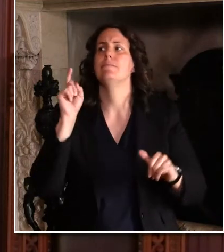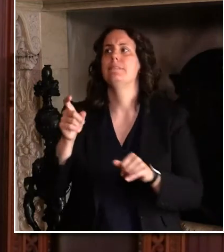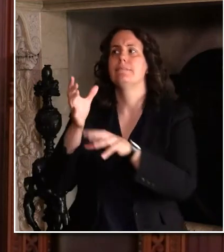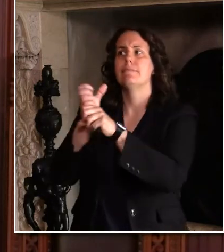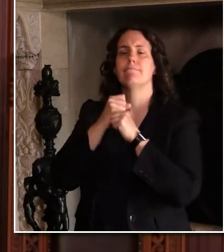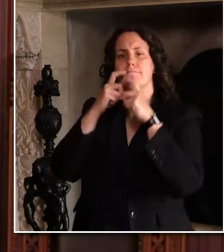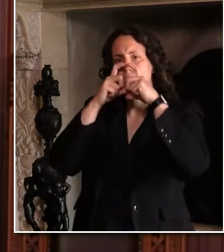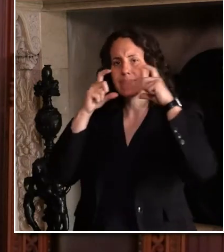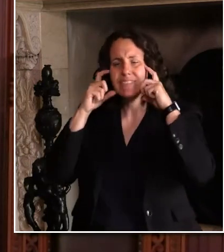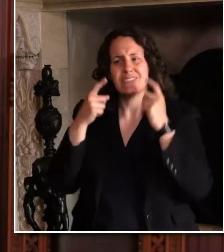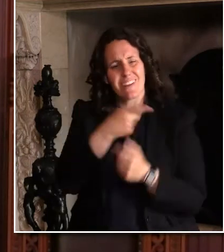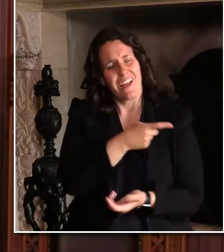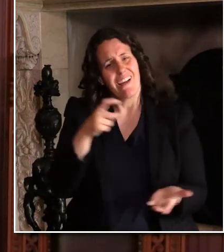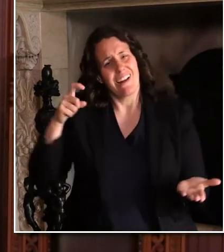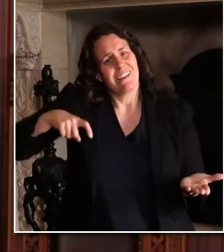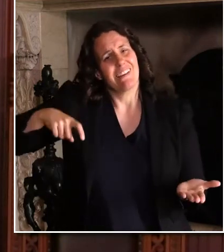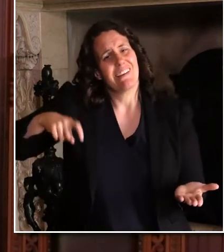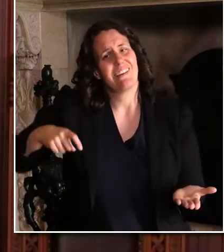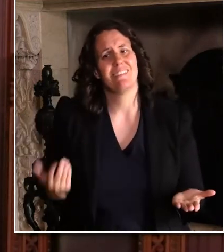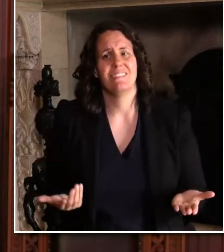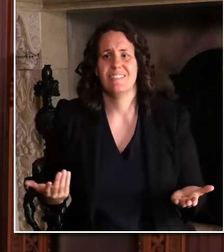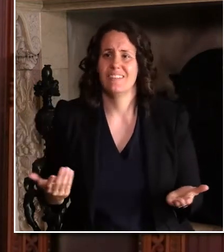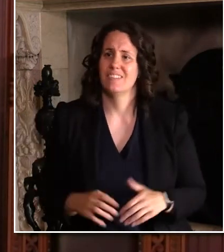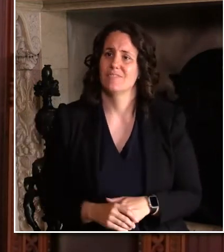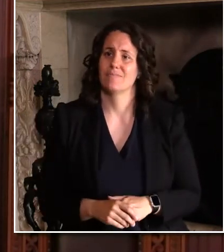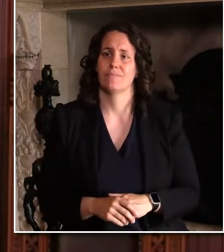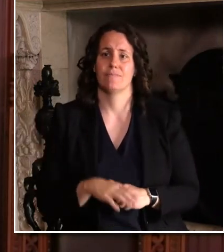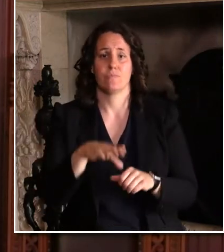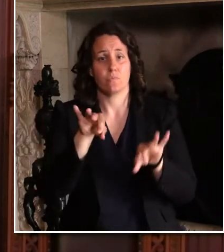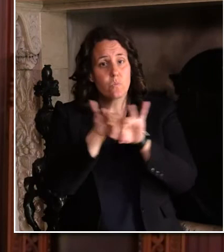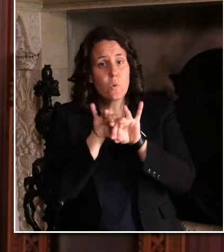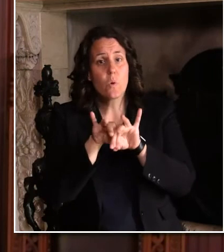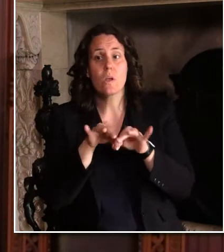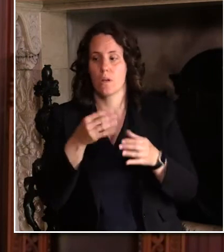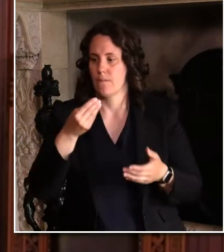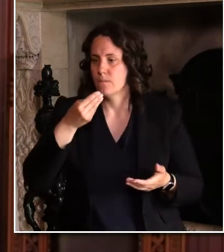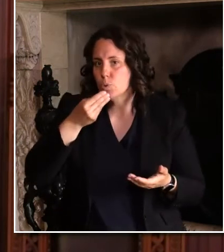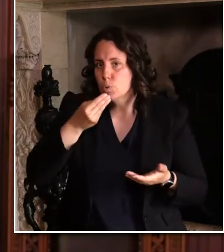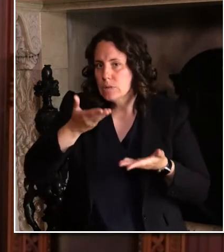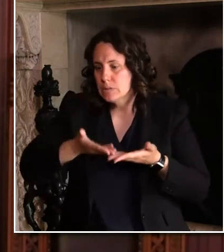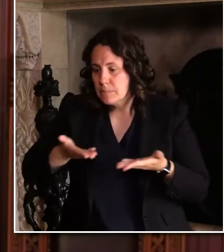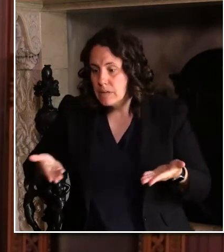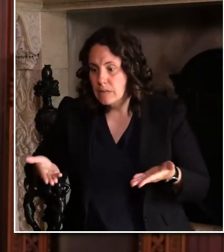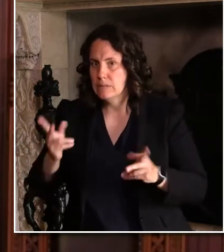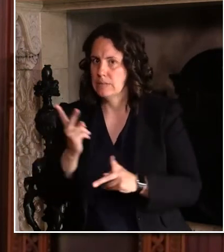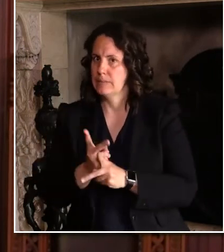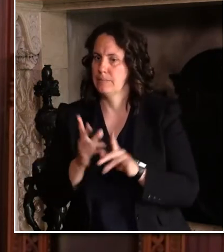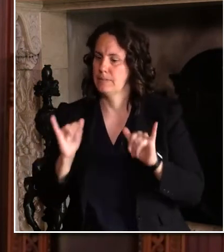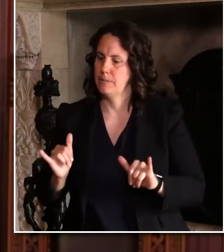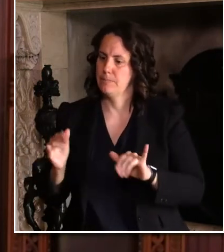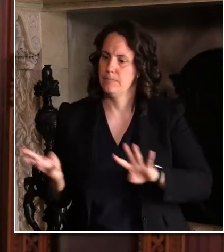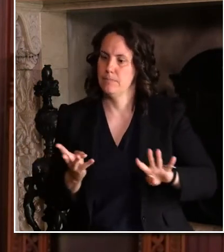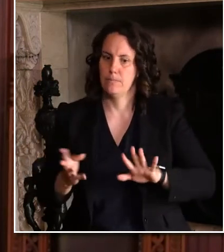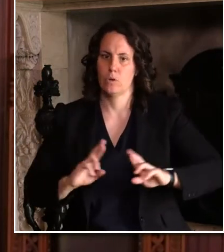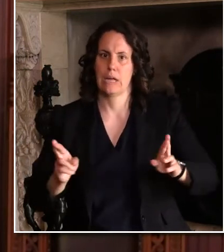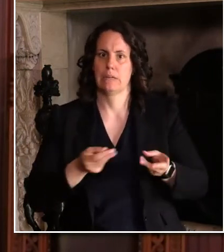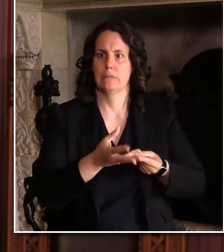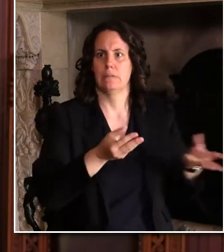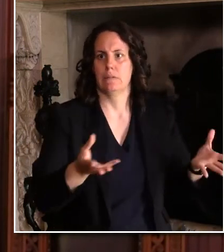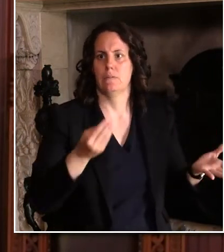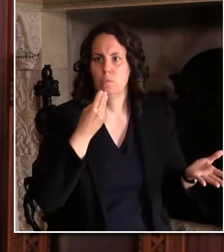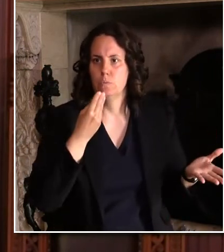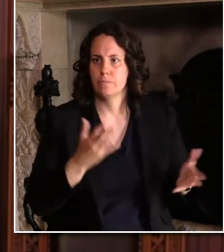it's important that our food chain not get disrupted, but I can't believe in this day and age that we are